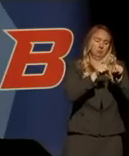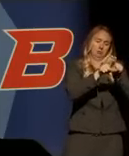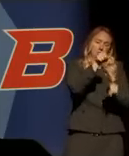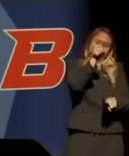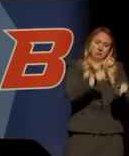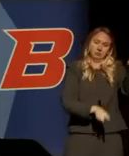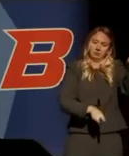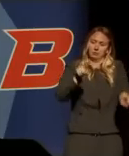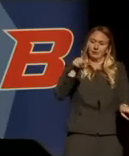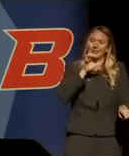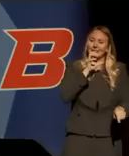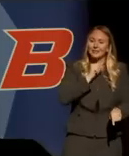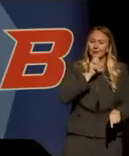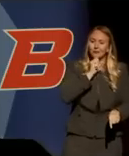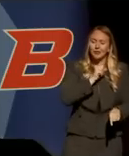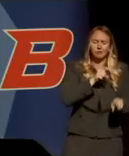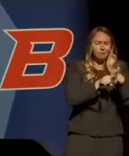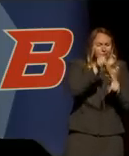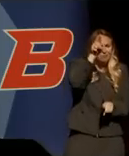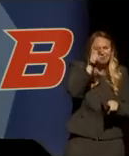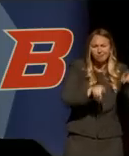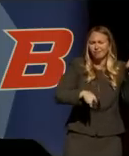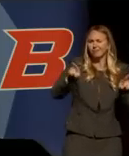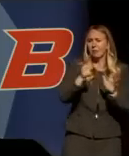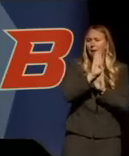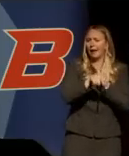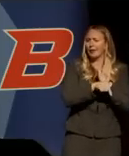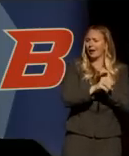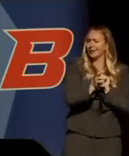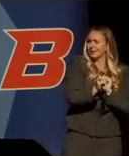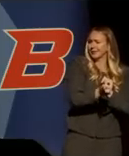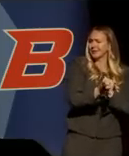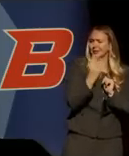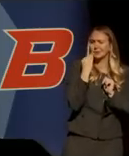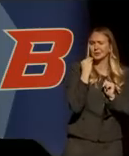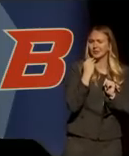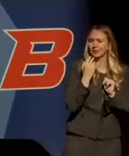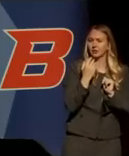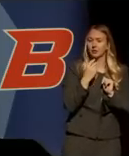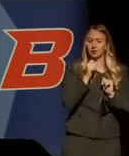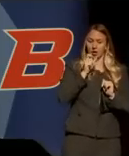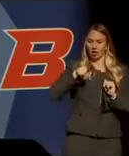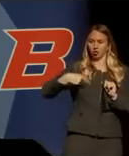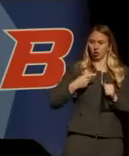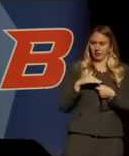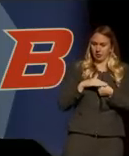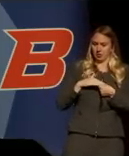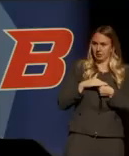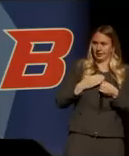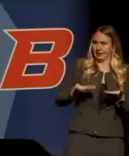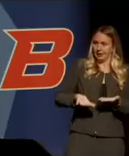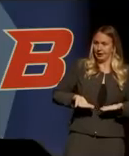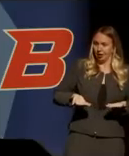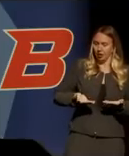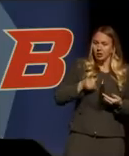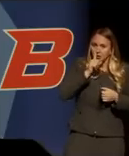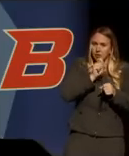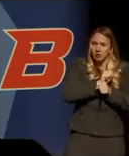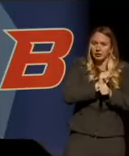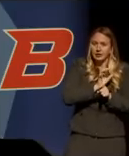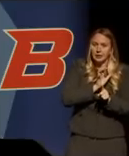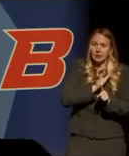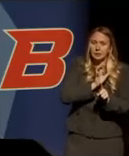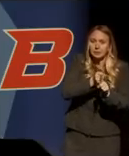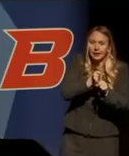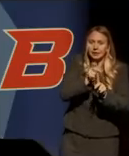and all backgrounds, and not just in our own backyard, but around the